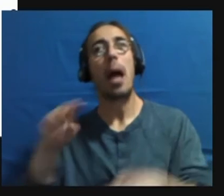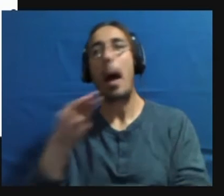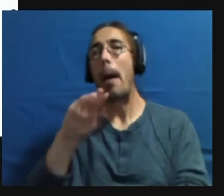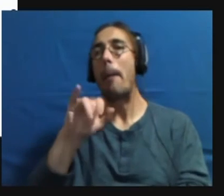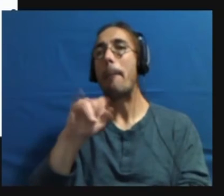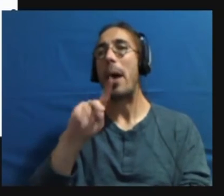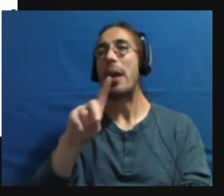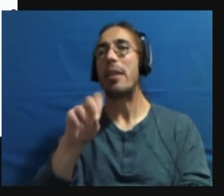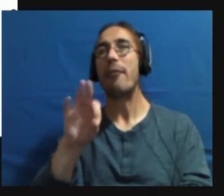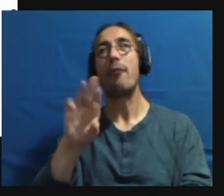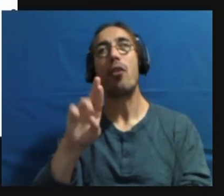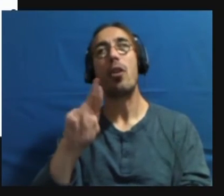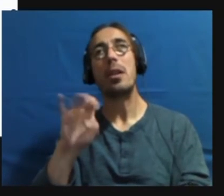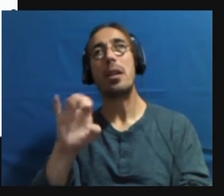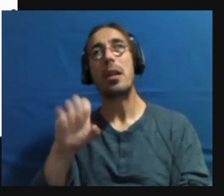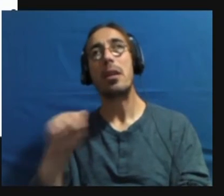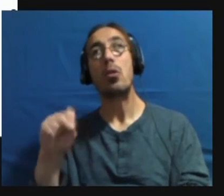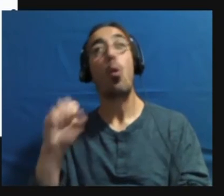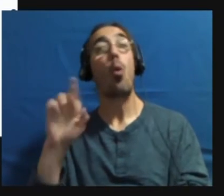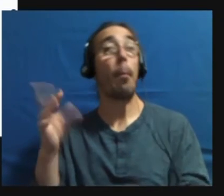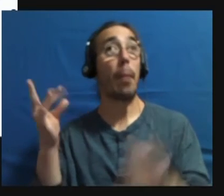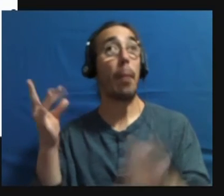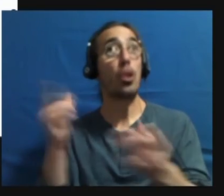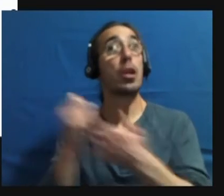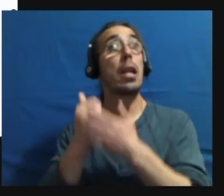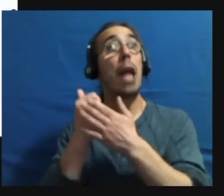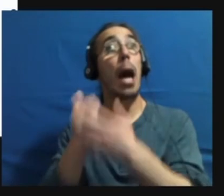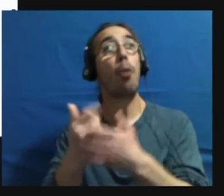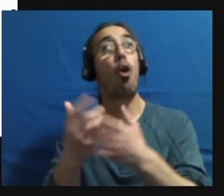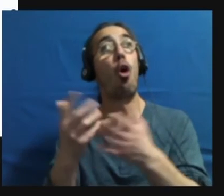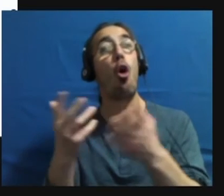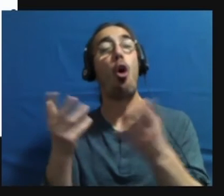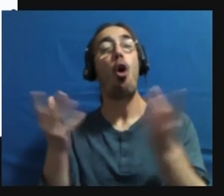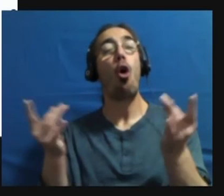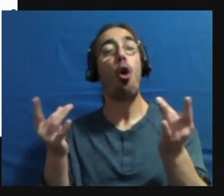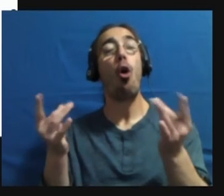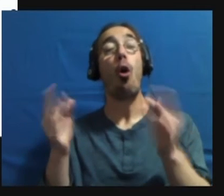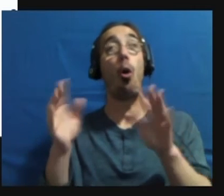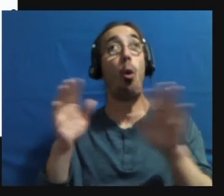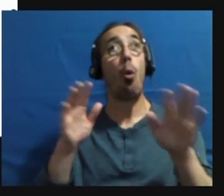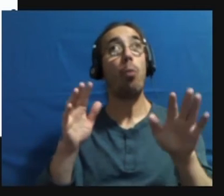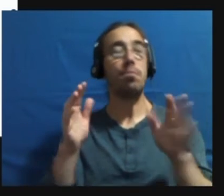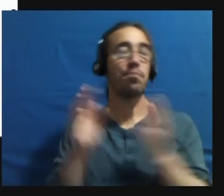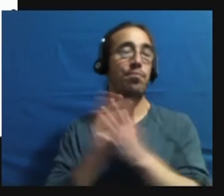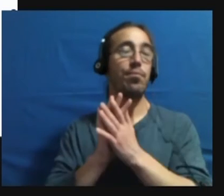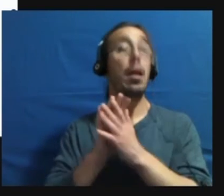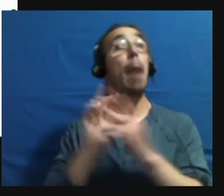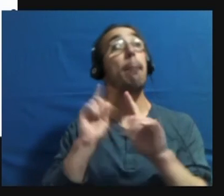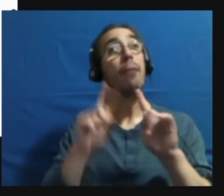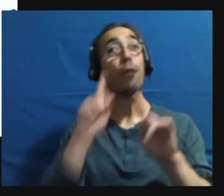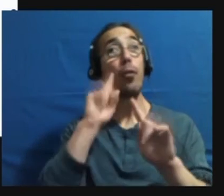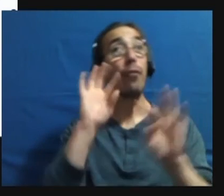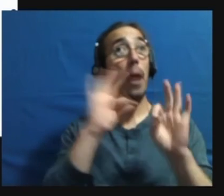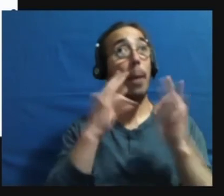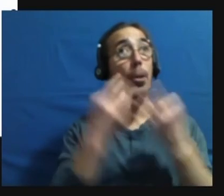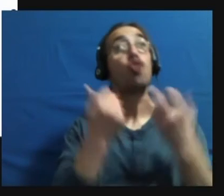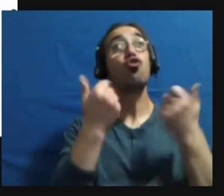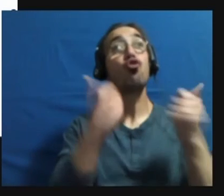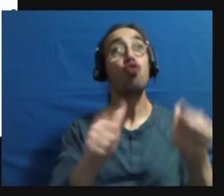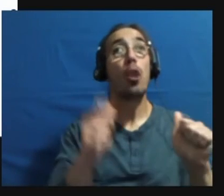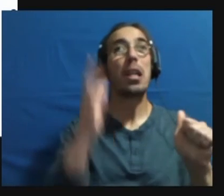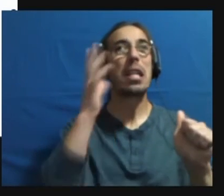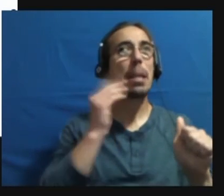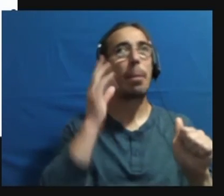meditation can be helpful for autistics in general. I would recommend for families that are trying to explore this to grow their